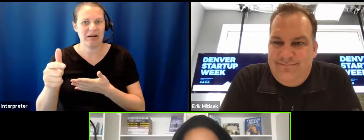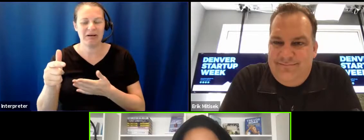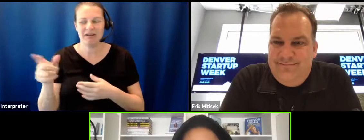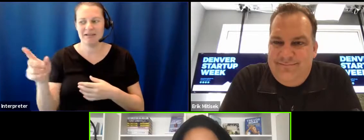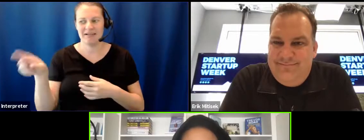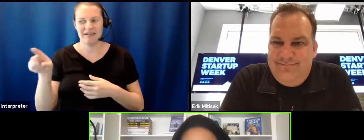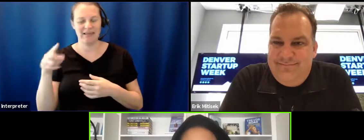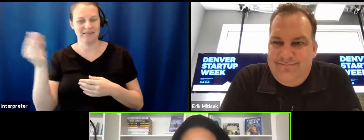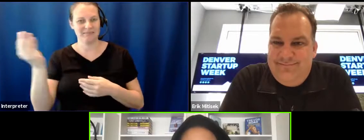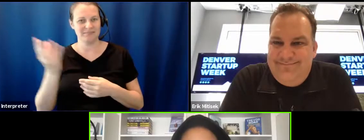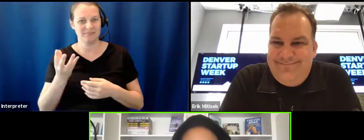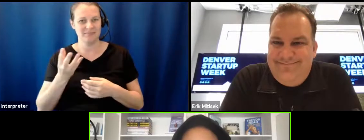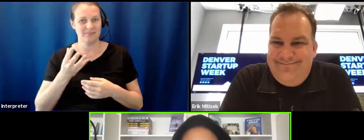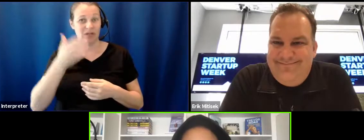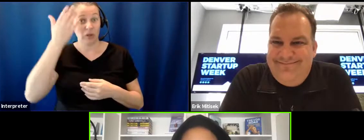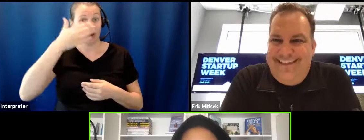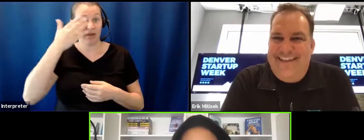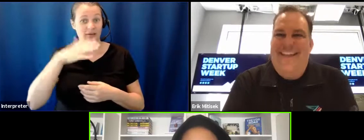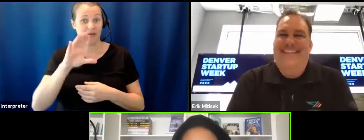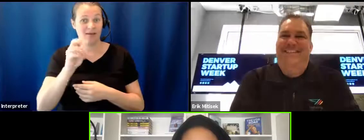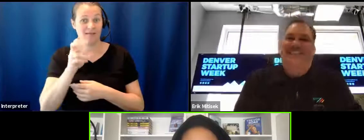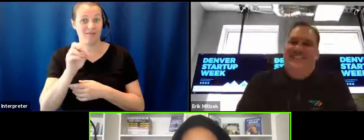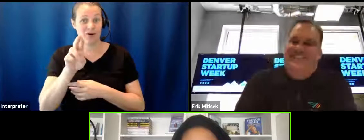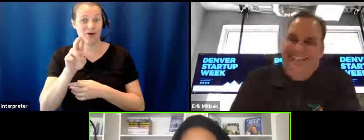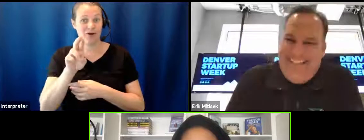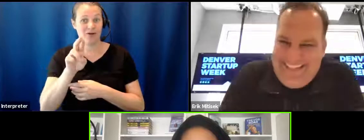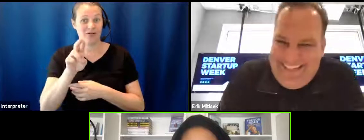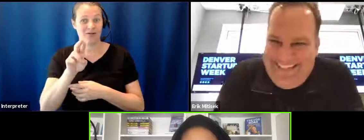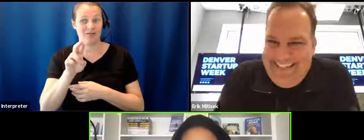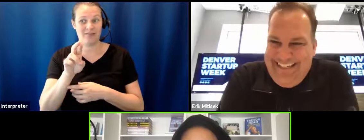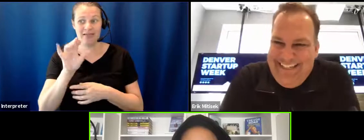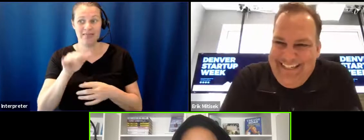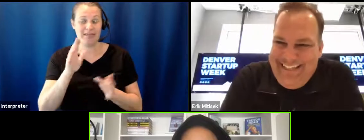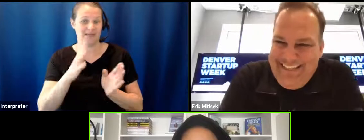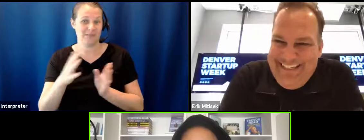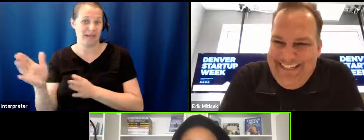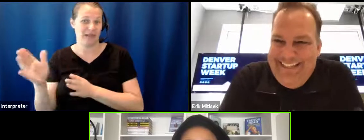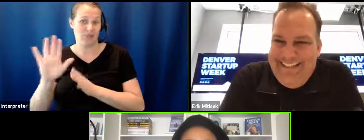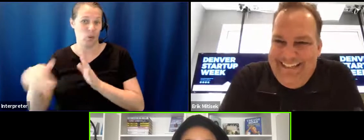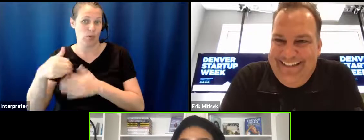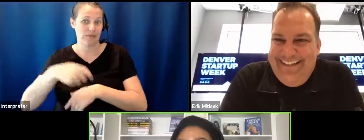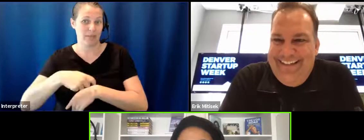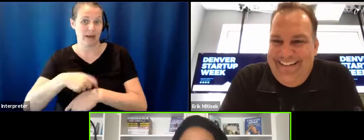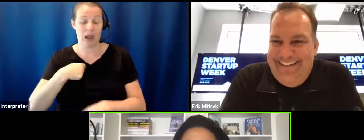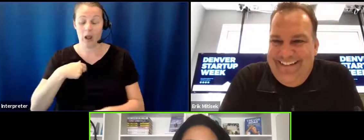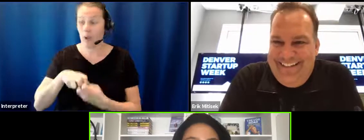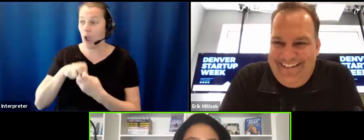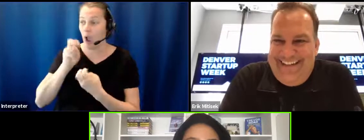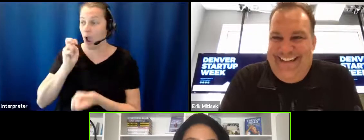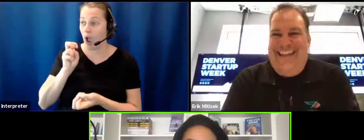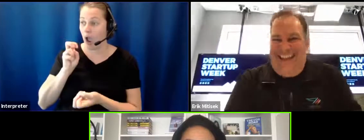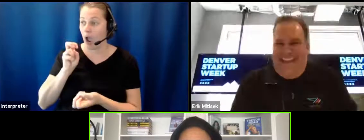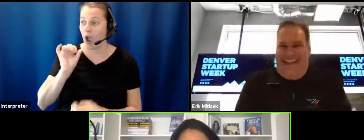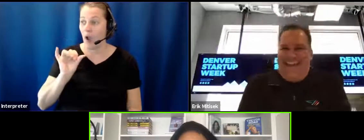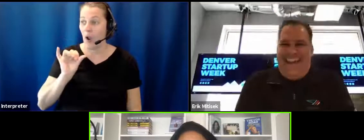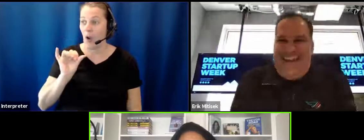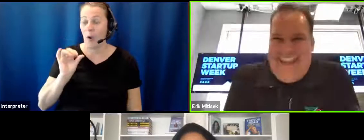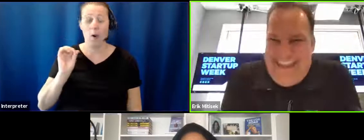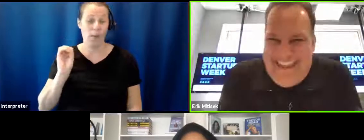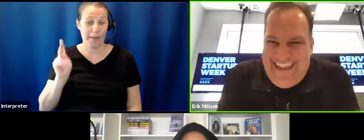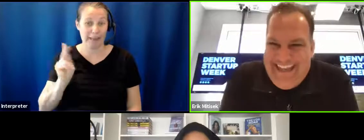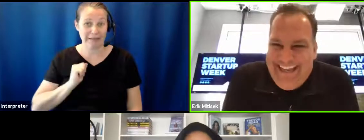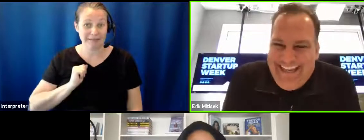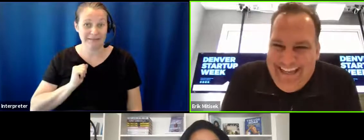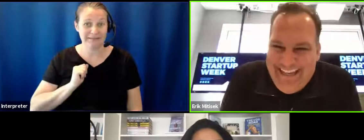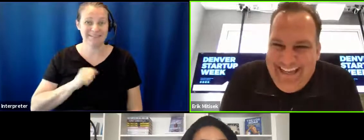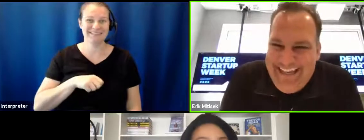so you're going to be in the cover of Fast Company. And that's what we had all planned, you know, this whole time. And I'm like, eh, okay. Let me